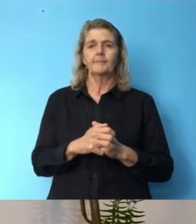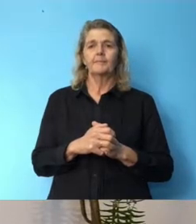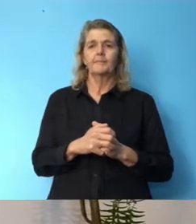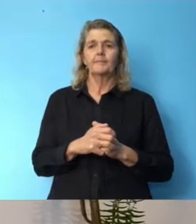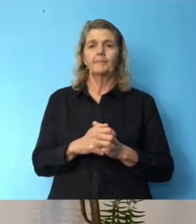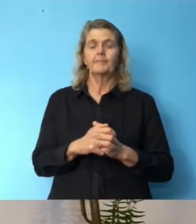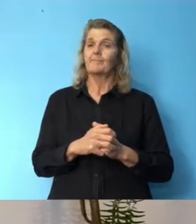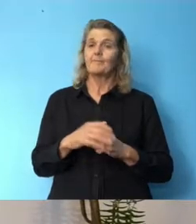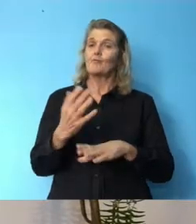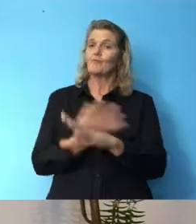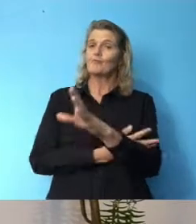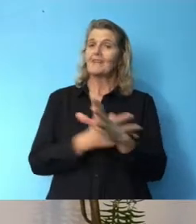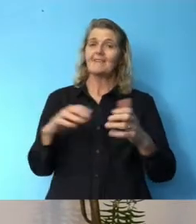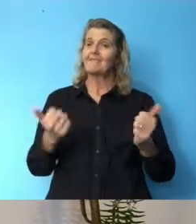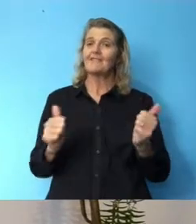And they're all our greens.